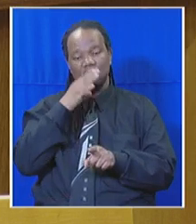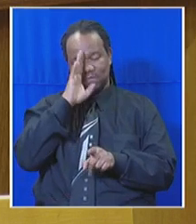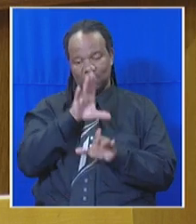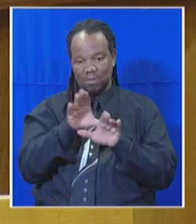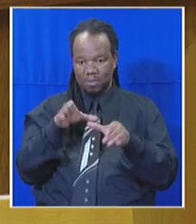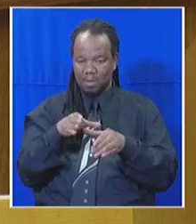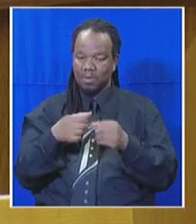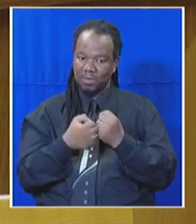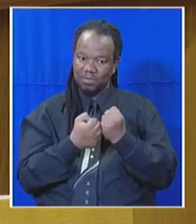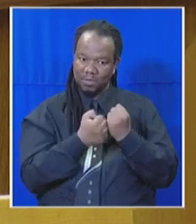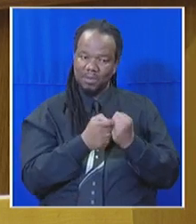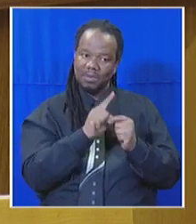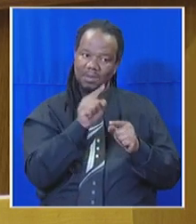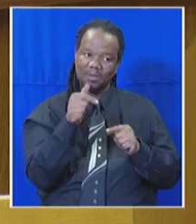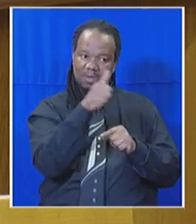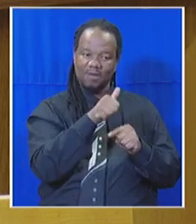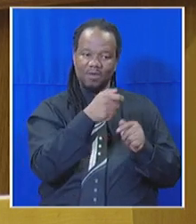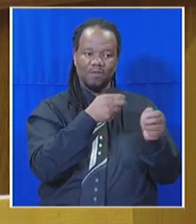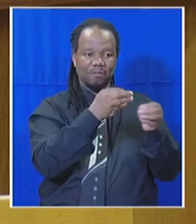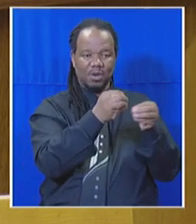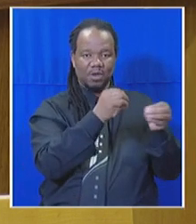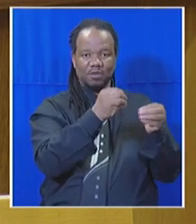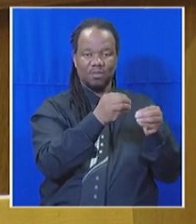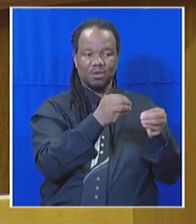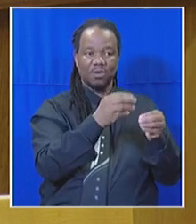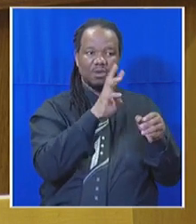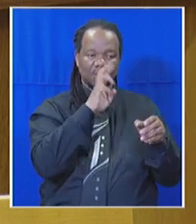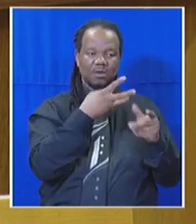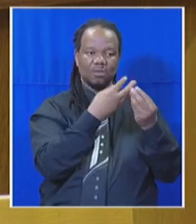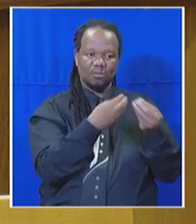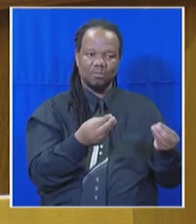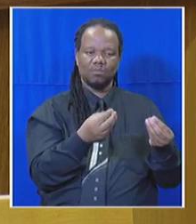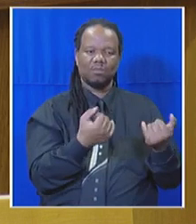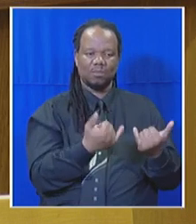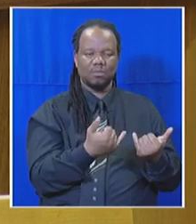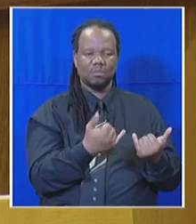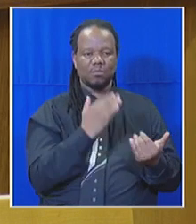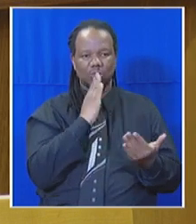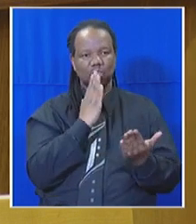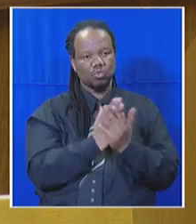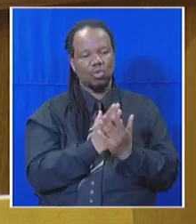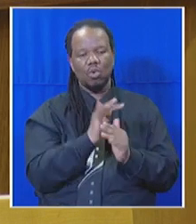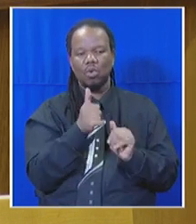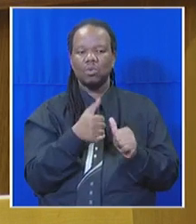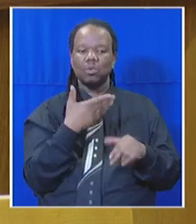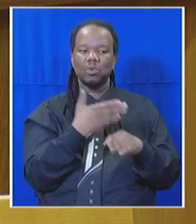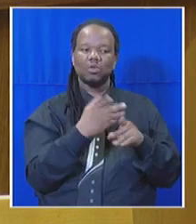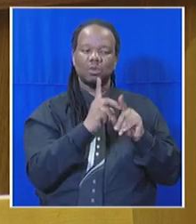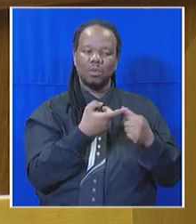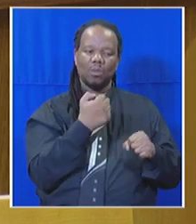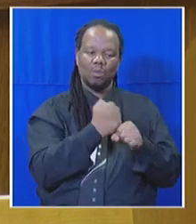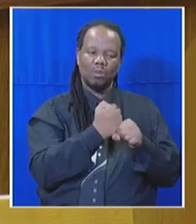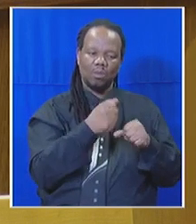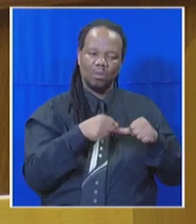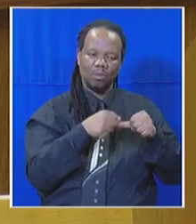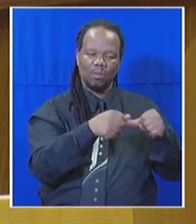level management vacancies be filled as a matter of urgency, of priority, to ensure leadership stability in the department and to